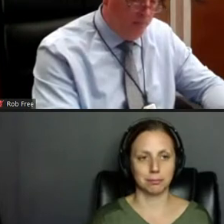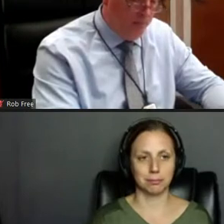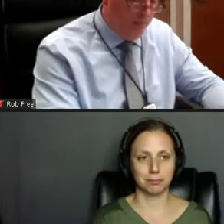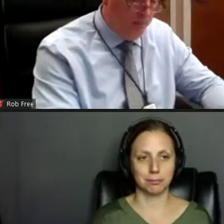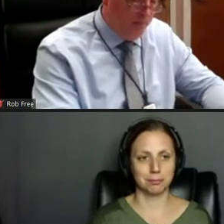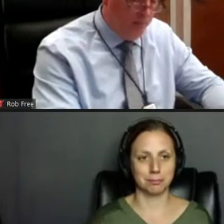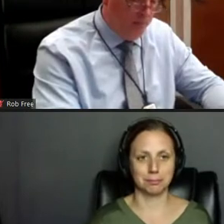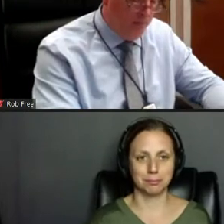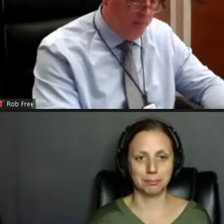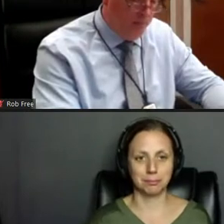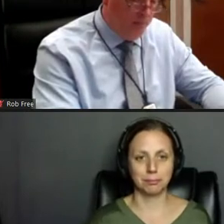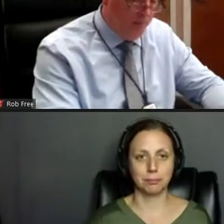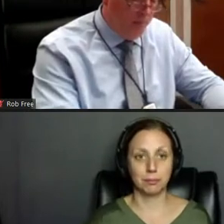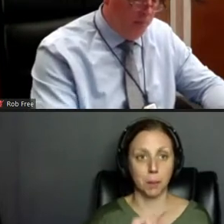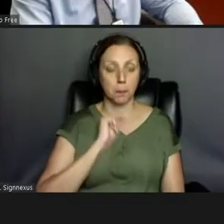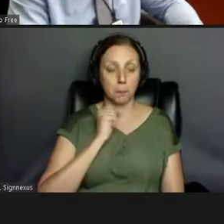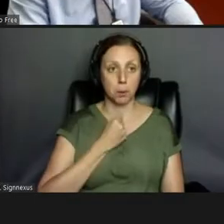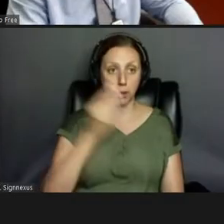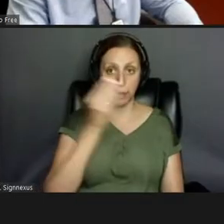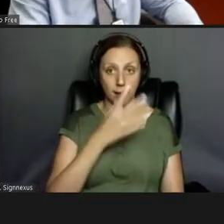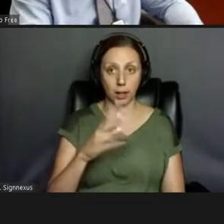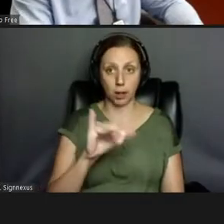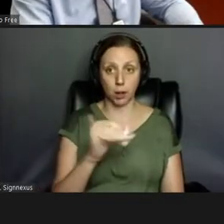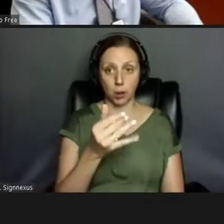Jared, you're muted, just as an FYI.